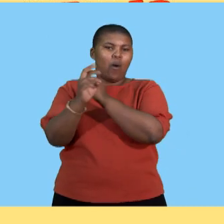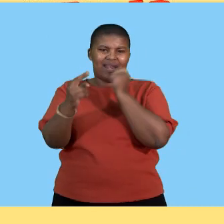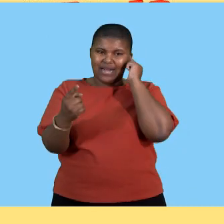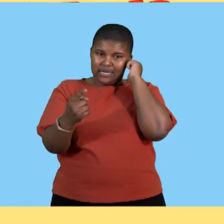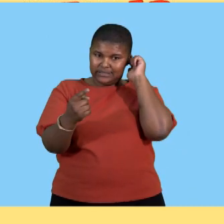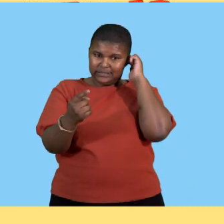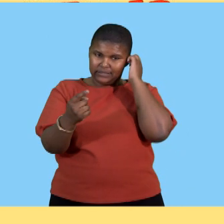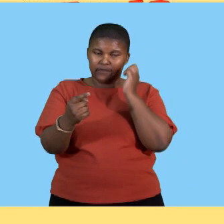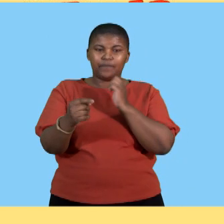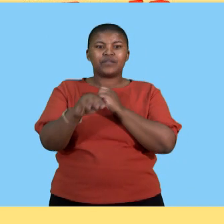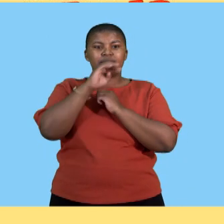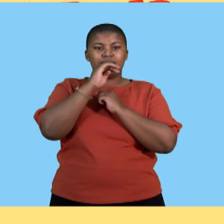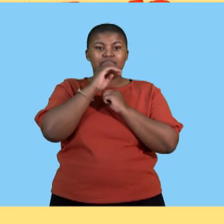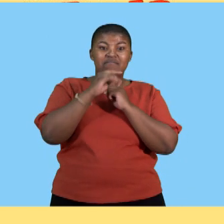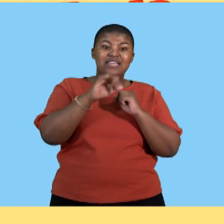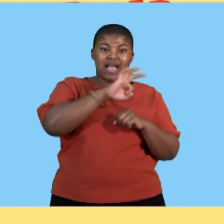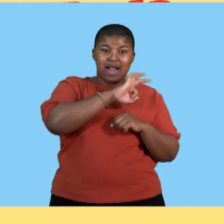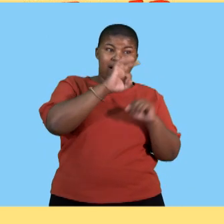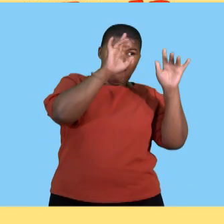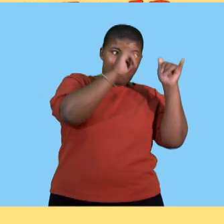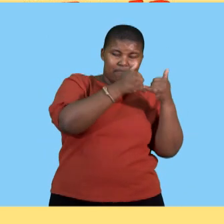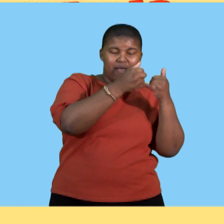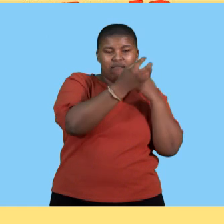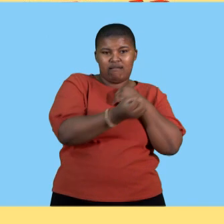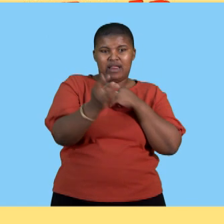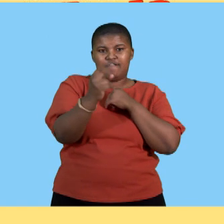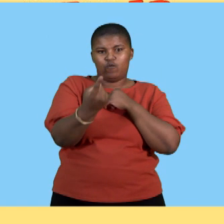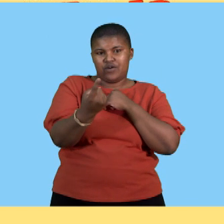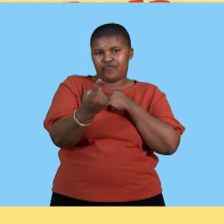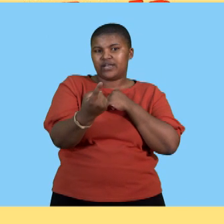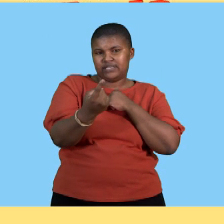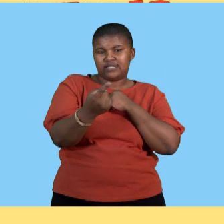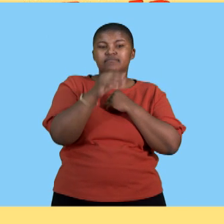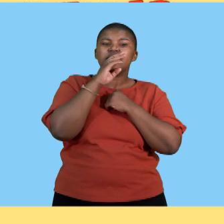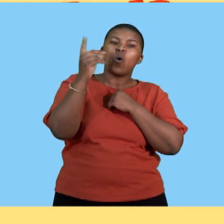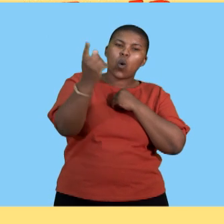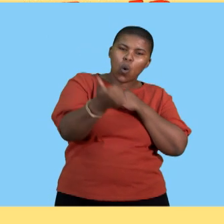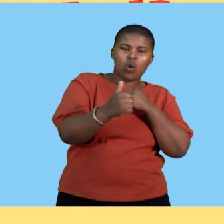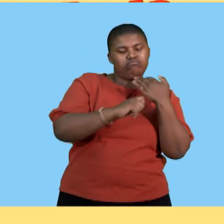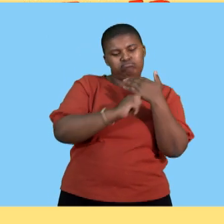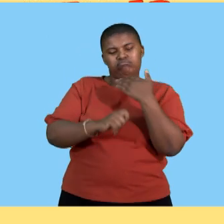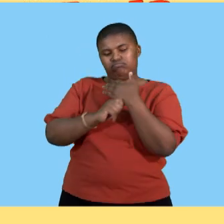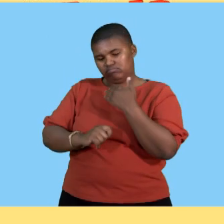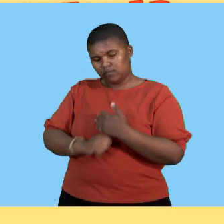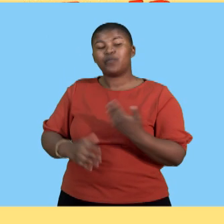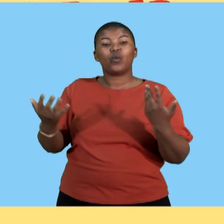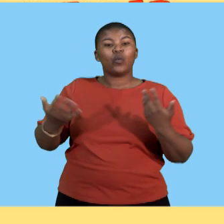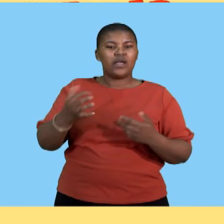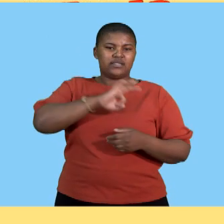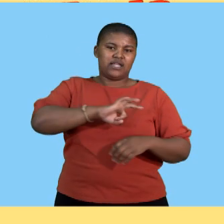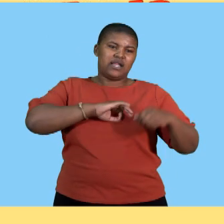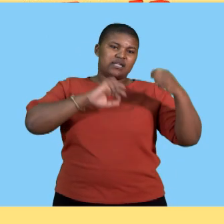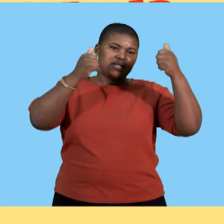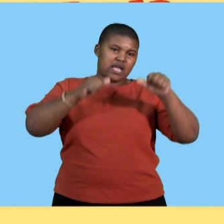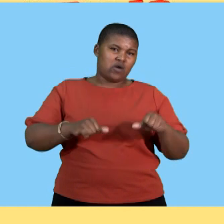it by 1 rand. So the employer is going to contribute. So I'm being told all contributions are debited to the salaries